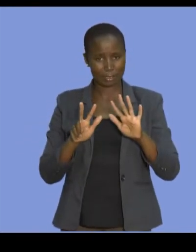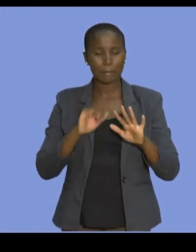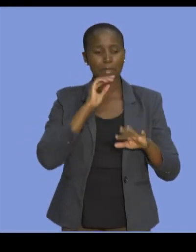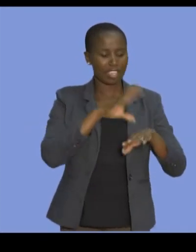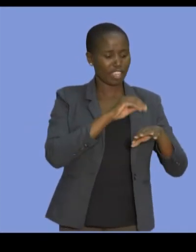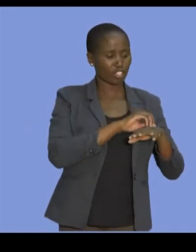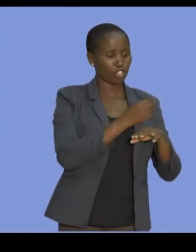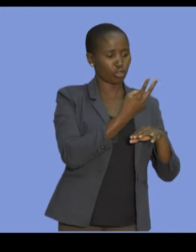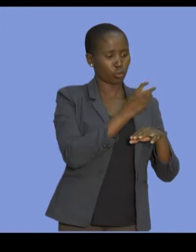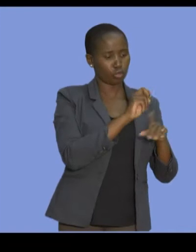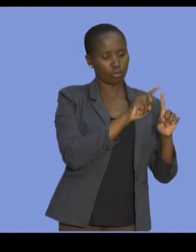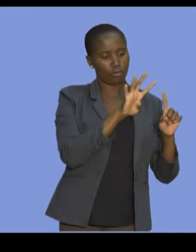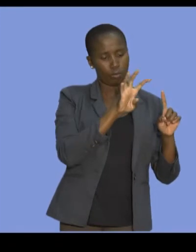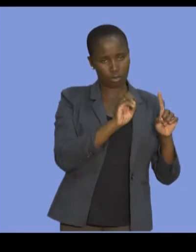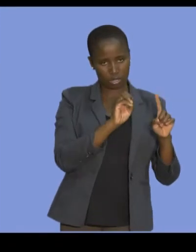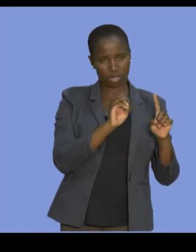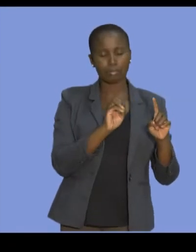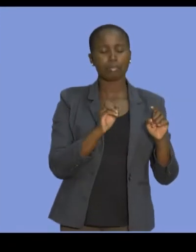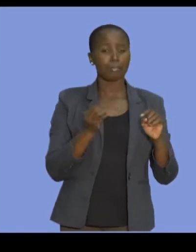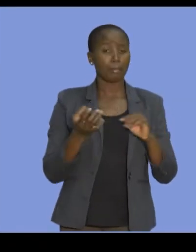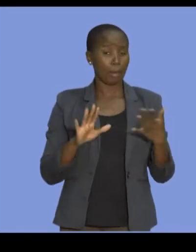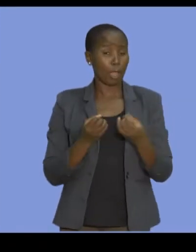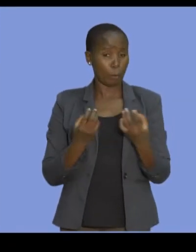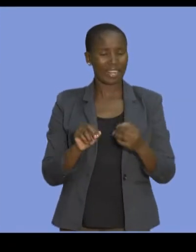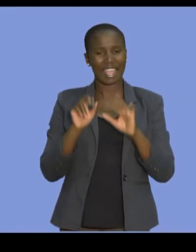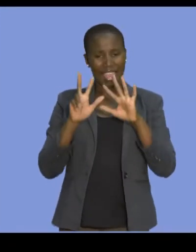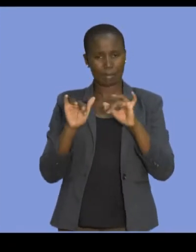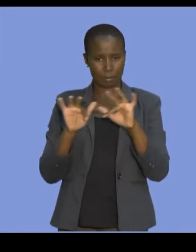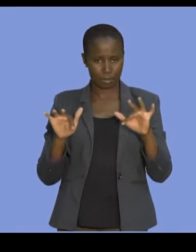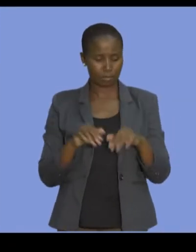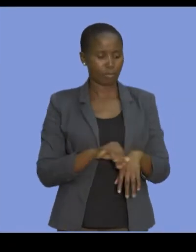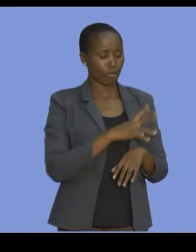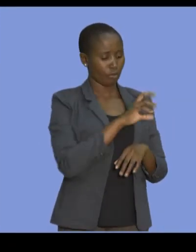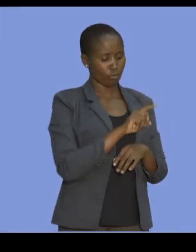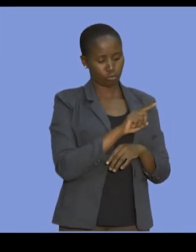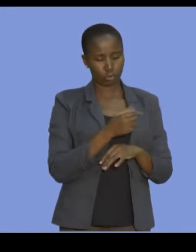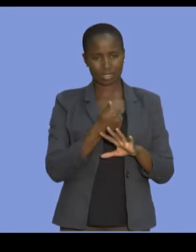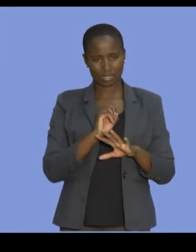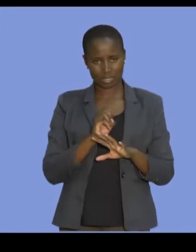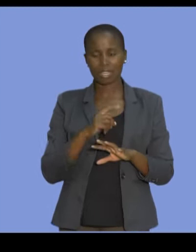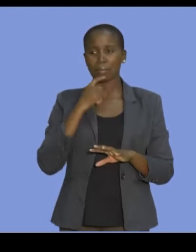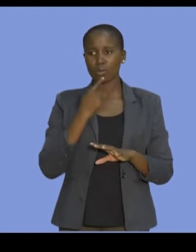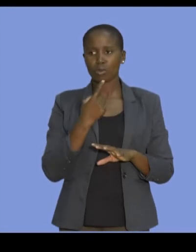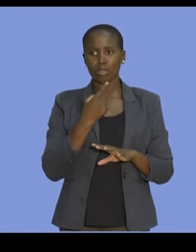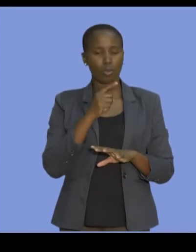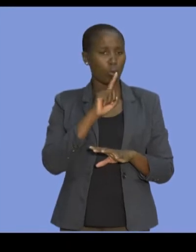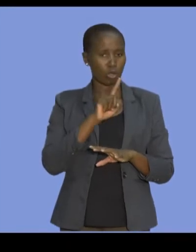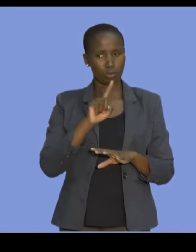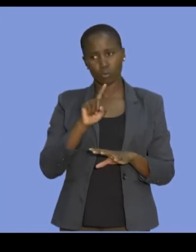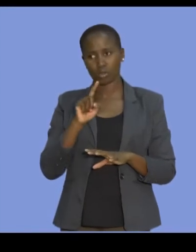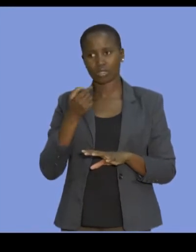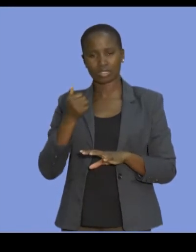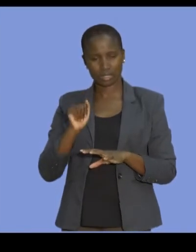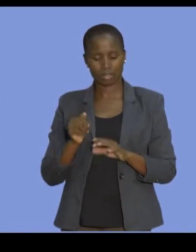from COVID-19. 40 to 60, 715 died from COVID-19. 60 to